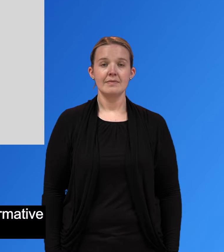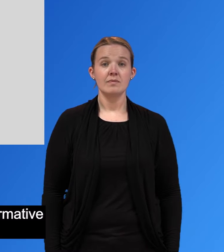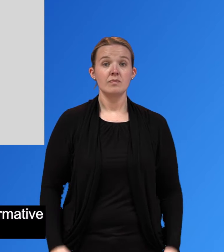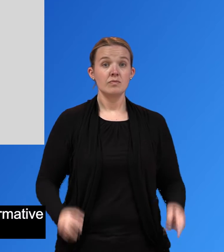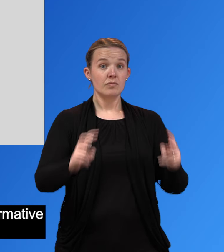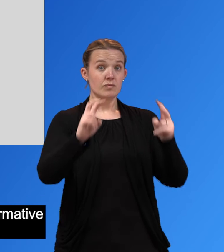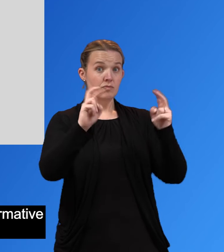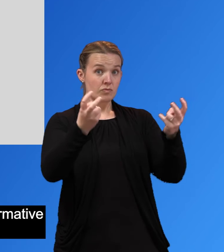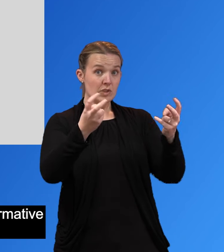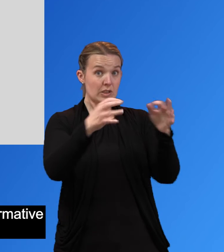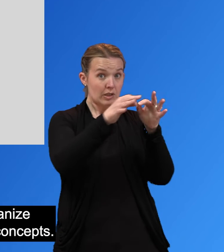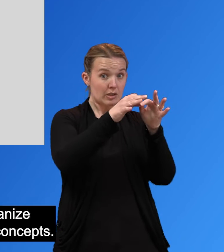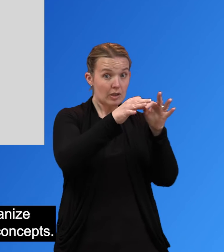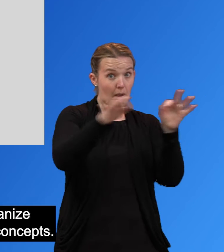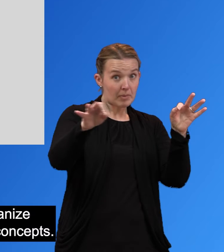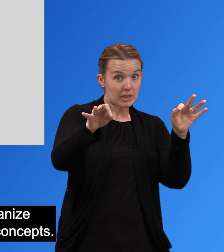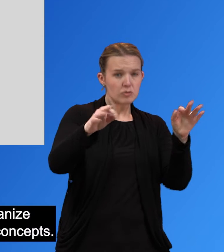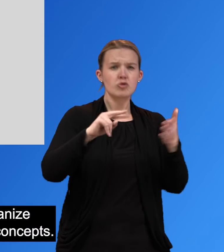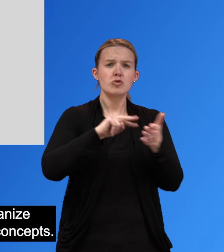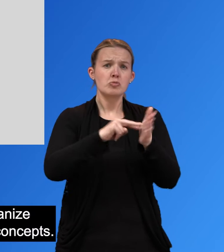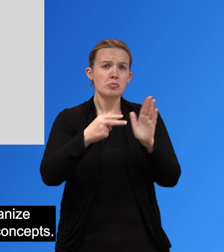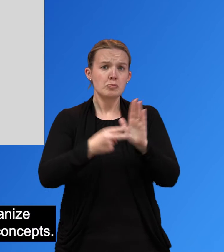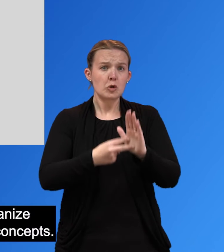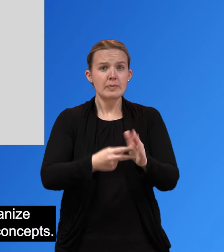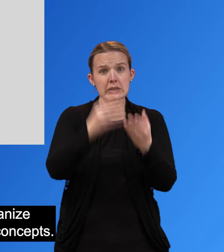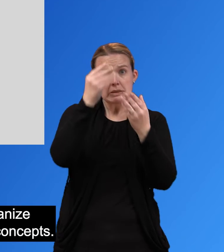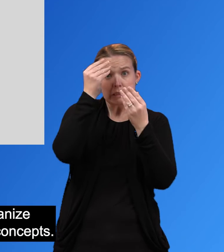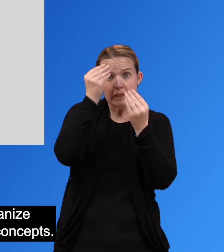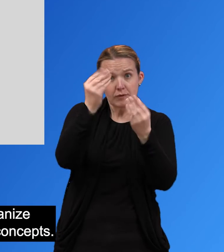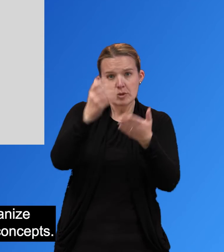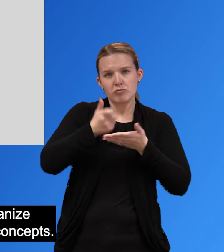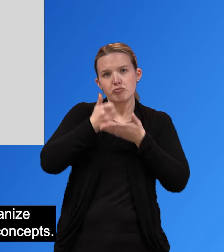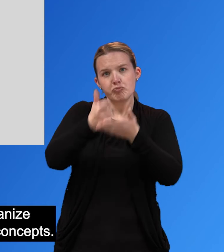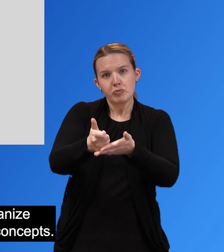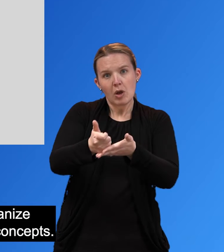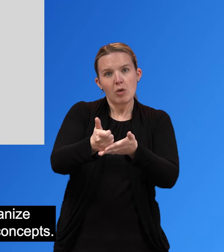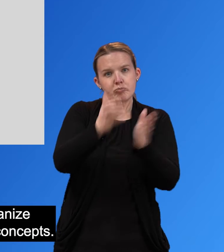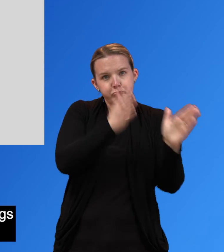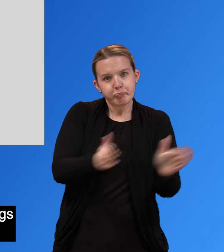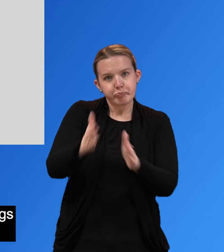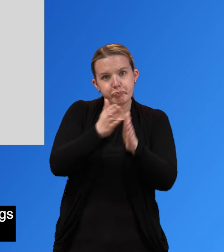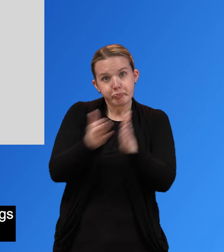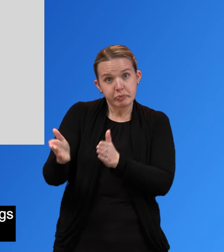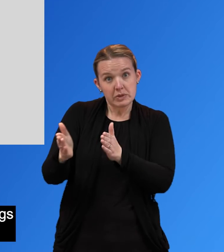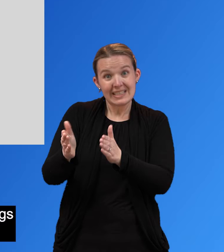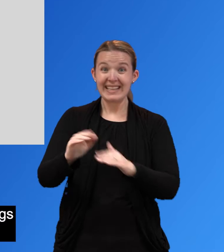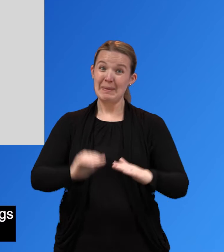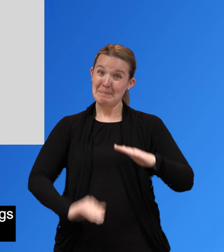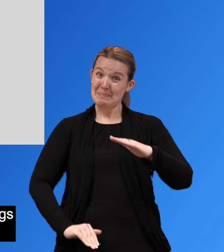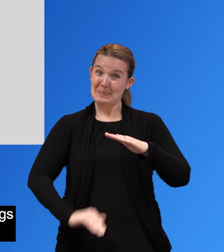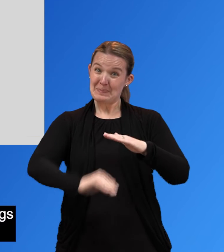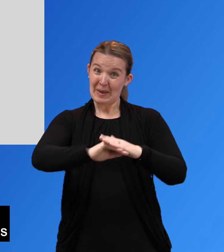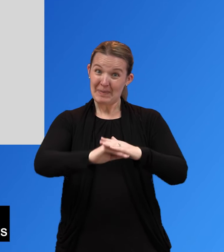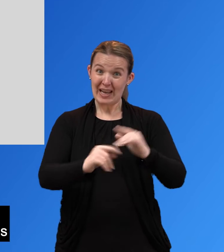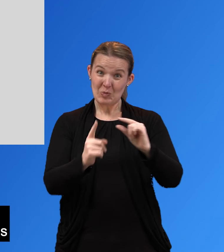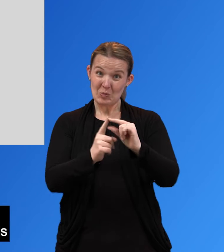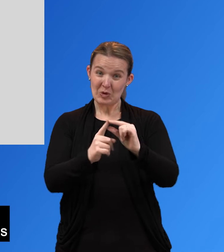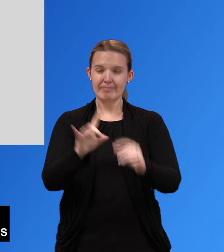Write headings as informative statements and use them to organize documents around key concepts. Try to limit headings to 8